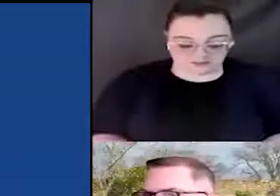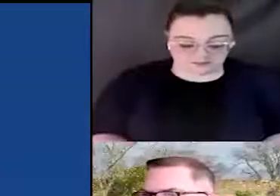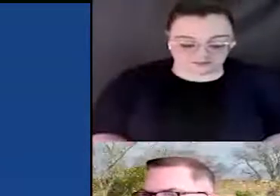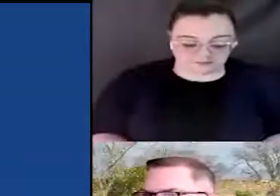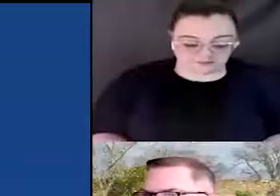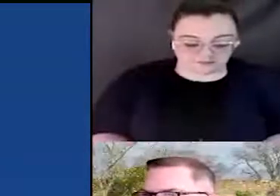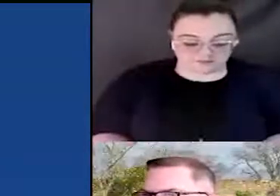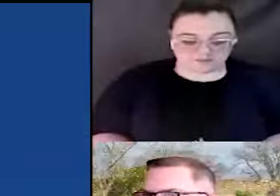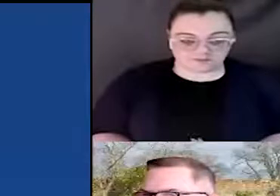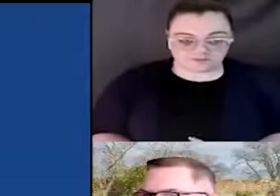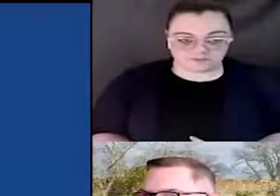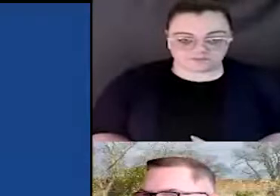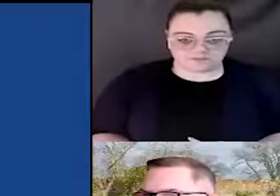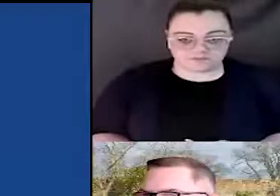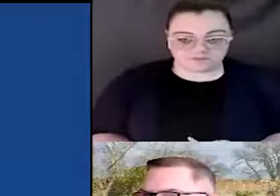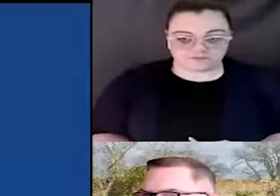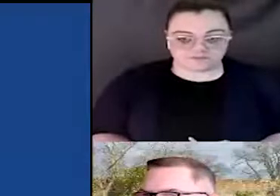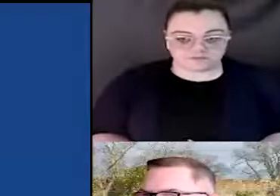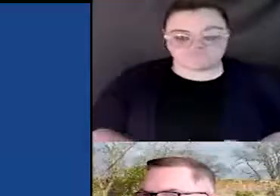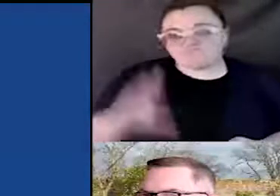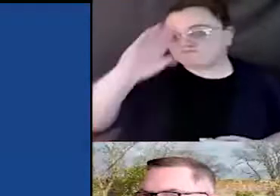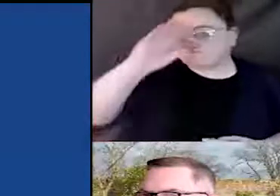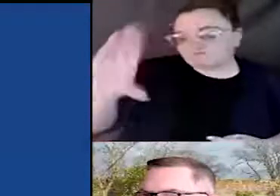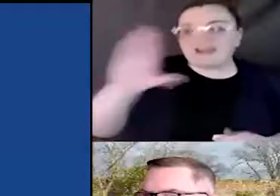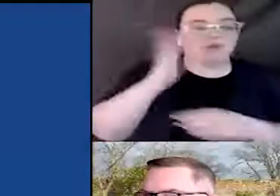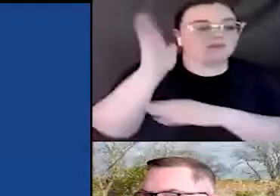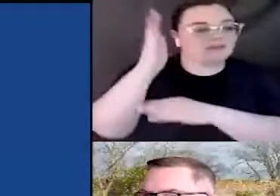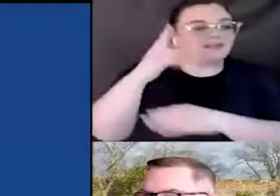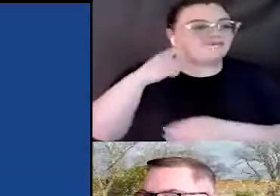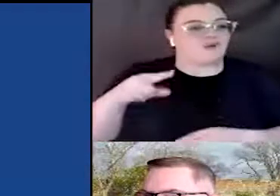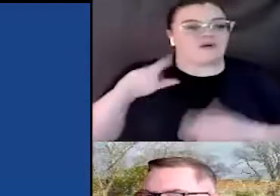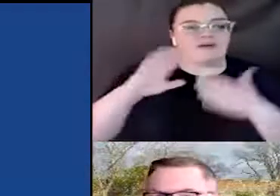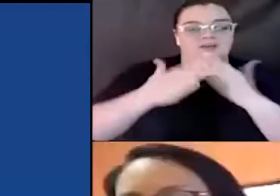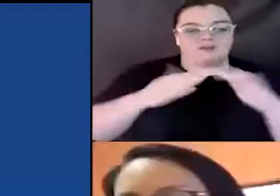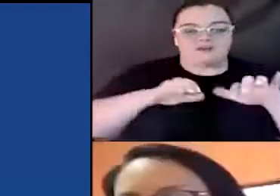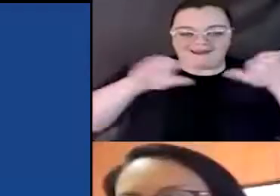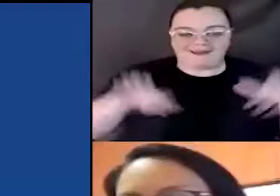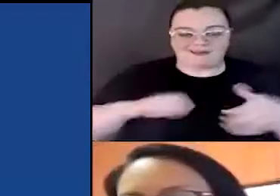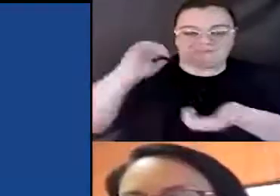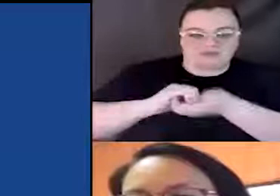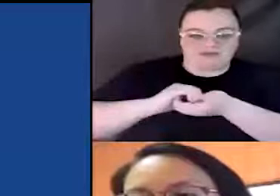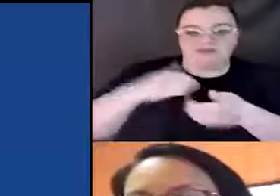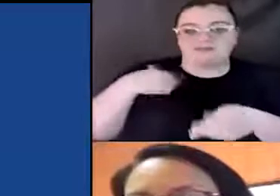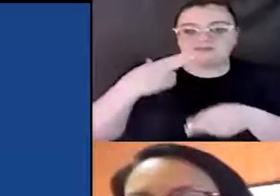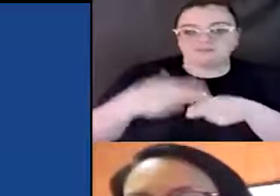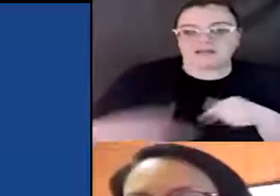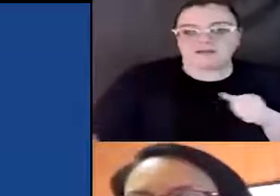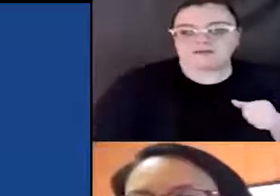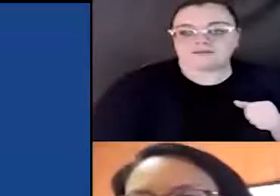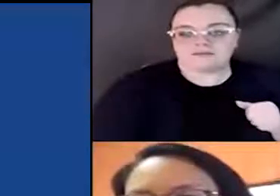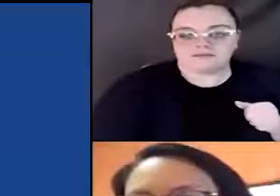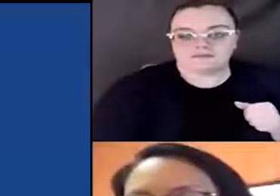Hi, so I'm going to be presenting for Community Action Partnership. My name is Rocio Rodriguez. I am the Director of COAD,